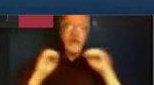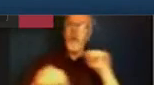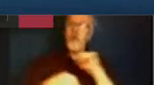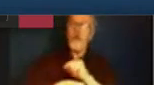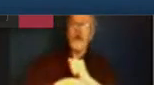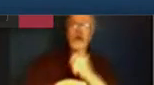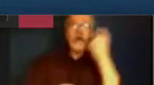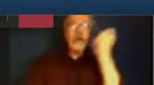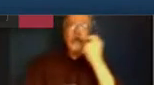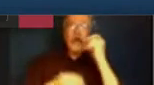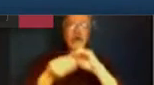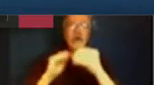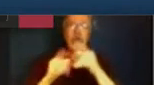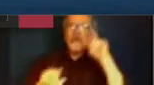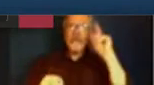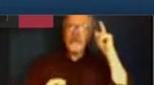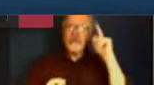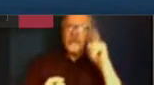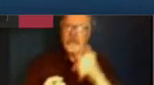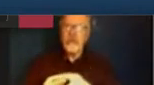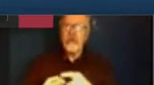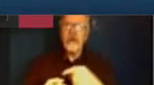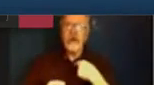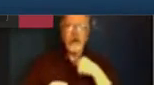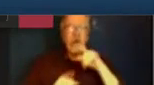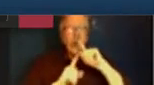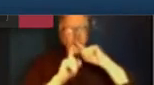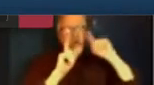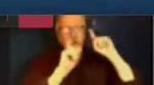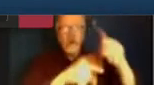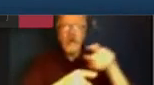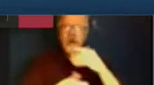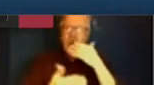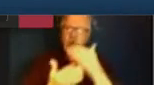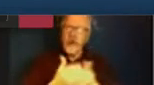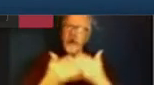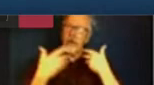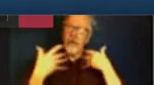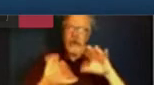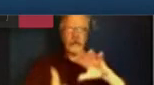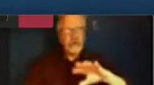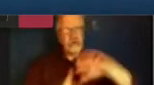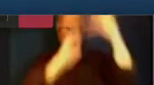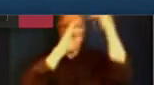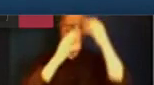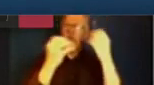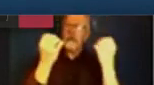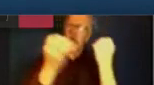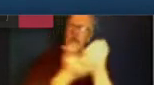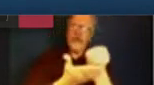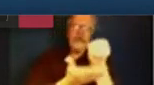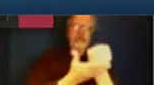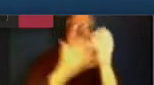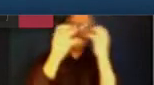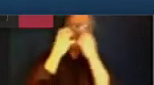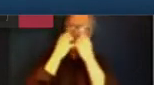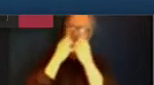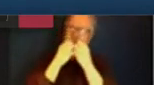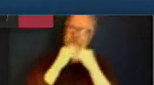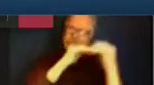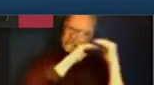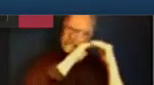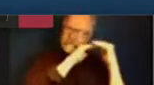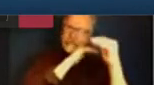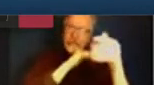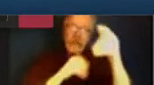not have the economic disruptions that we had to have earlier on in this pandemic. Look, it is painful when people are out